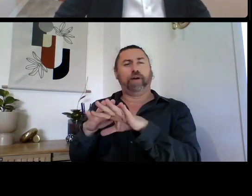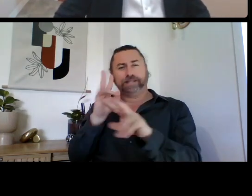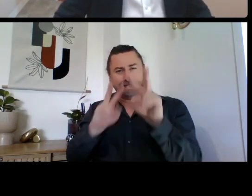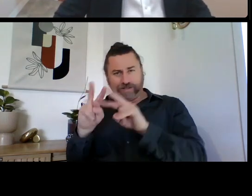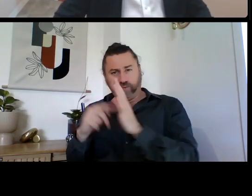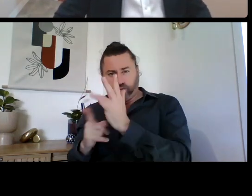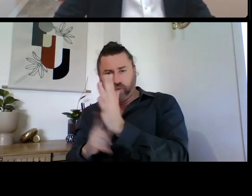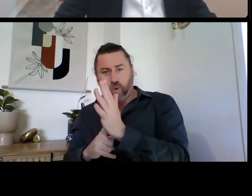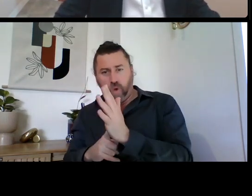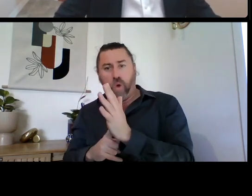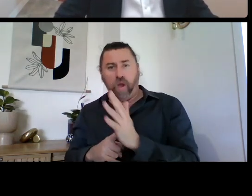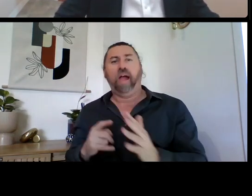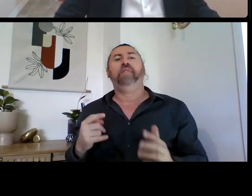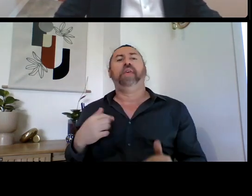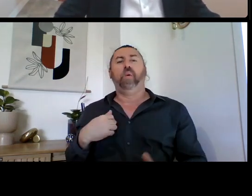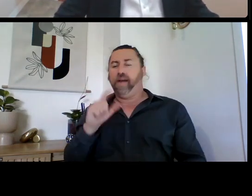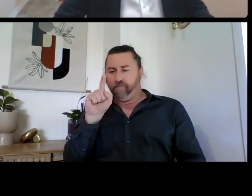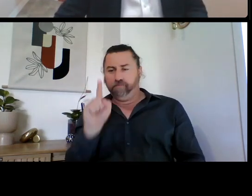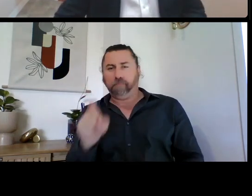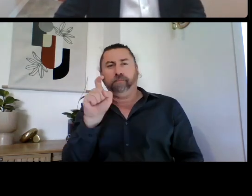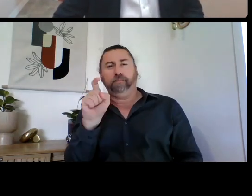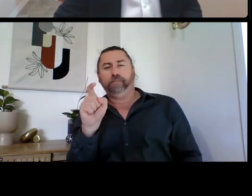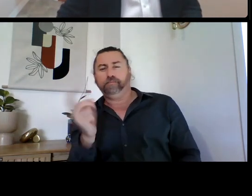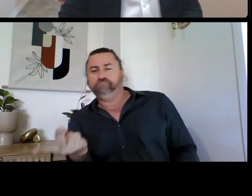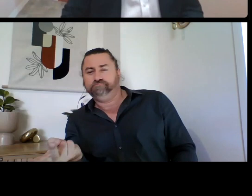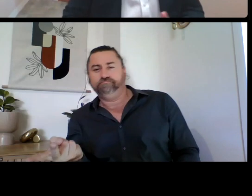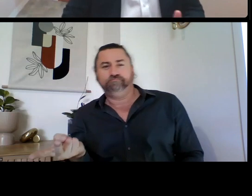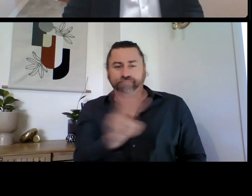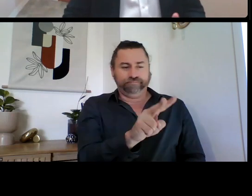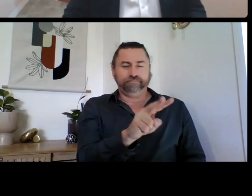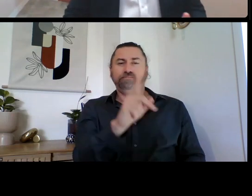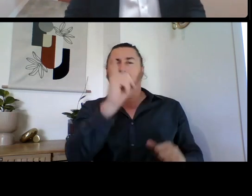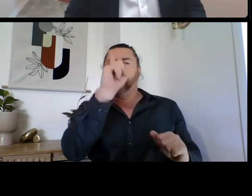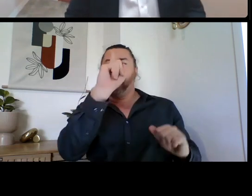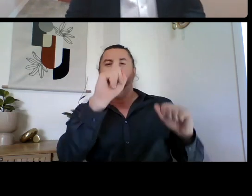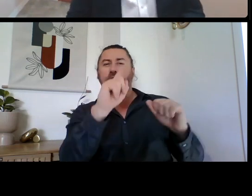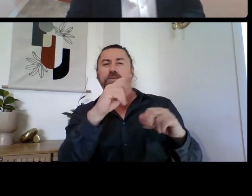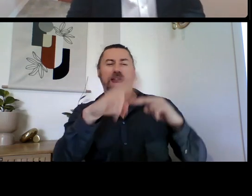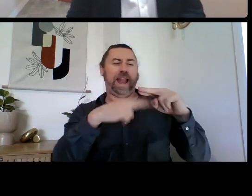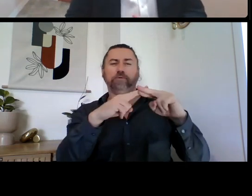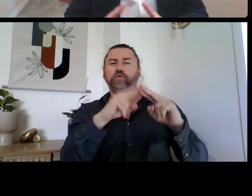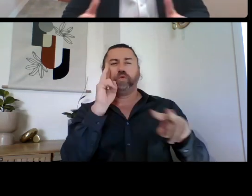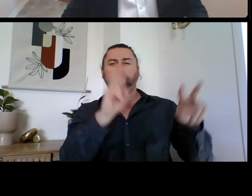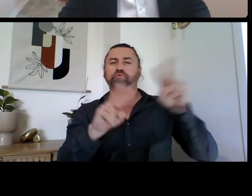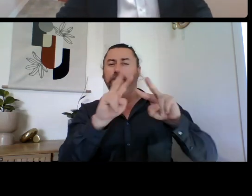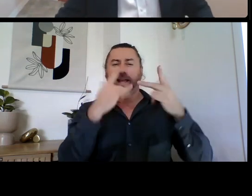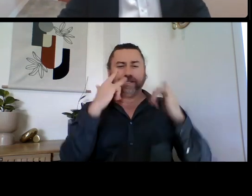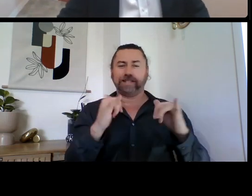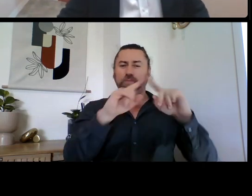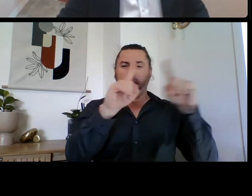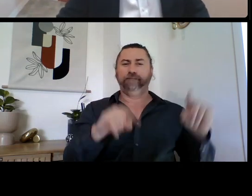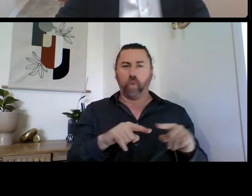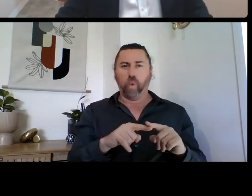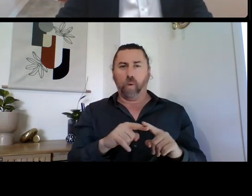then assessors can just push a button to transfer that information into the current national screening and assessment form and finish the assessment as